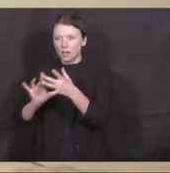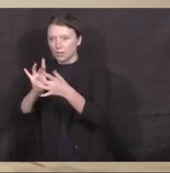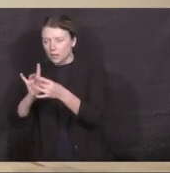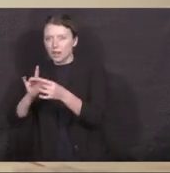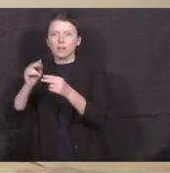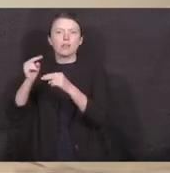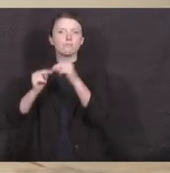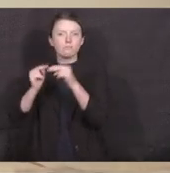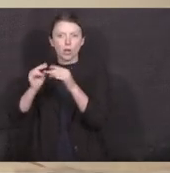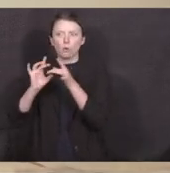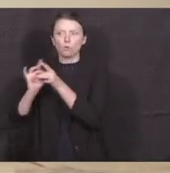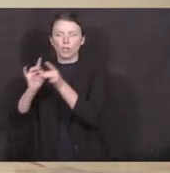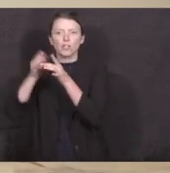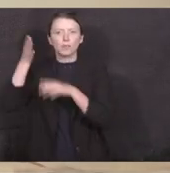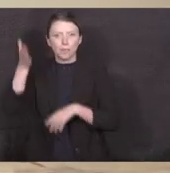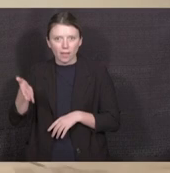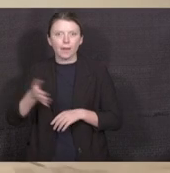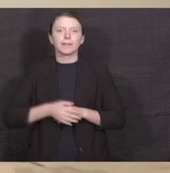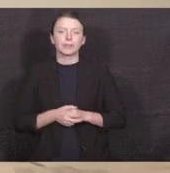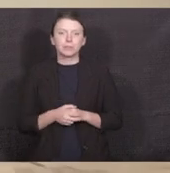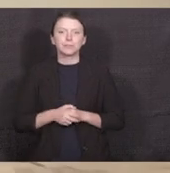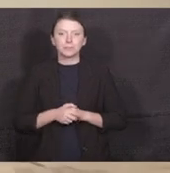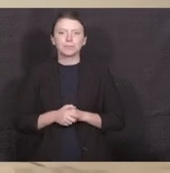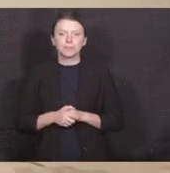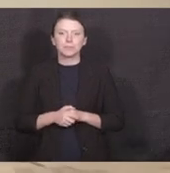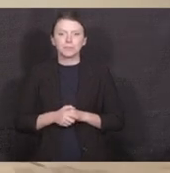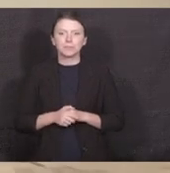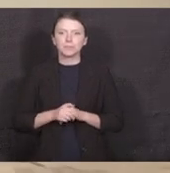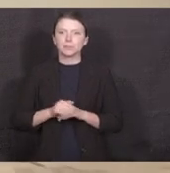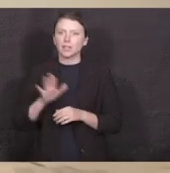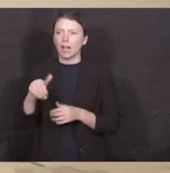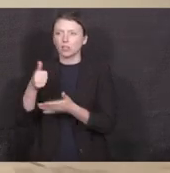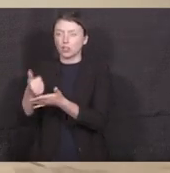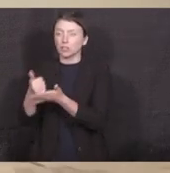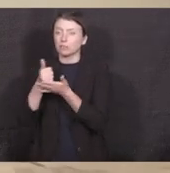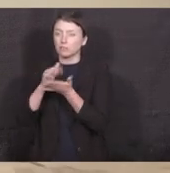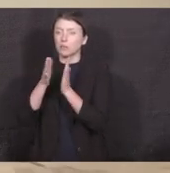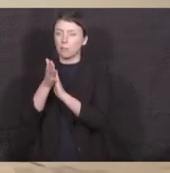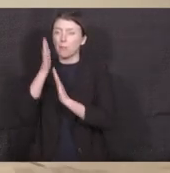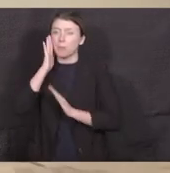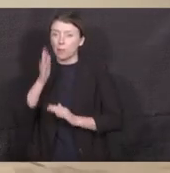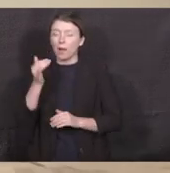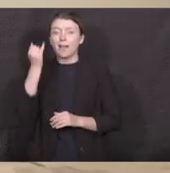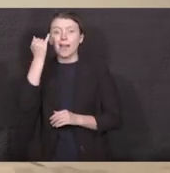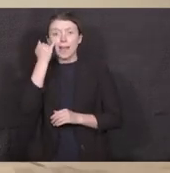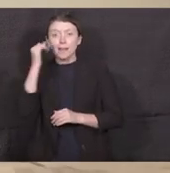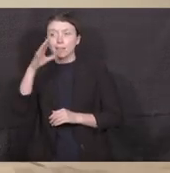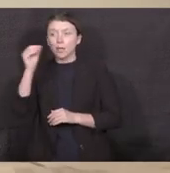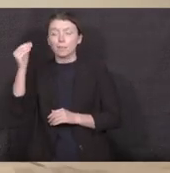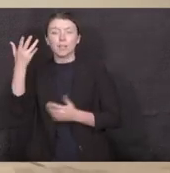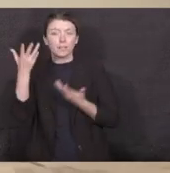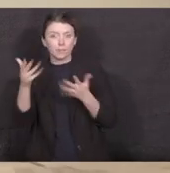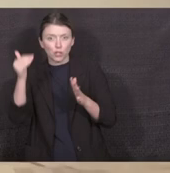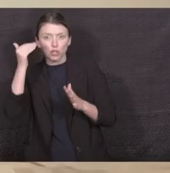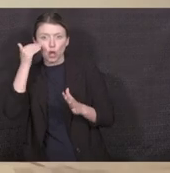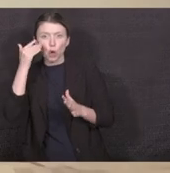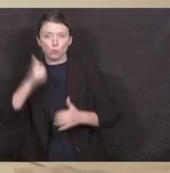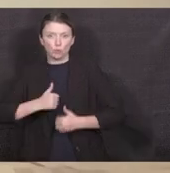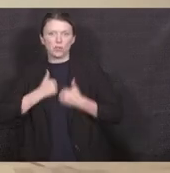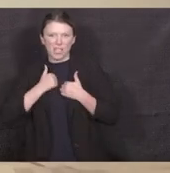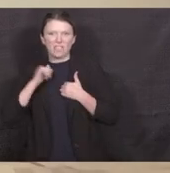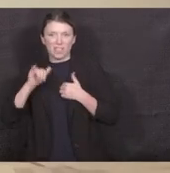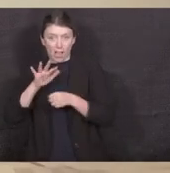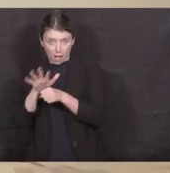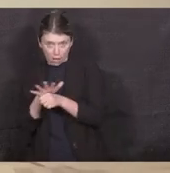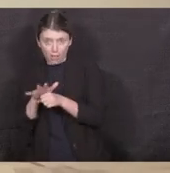relationships there. That actually pays dividends when a company knows that you live in an area and you understand it